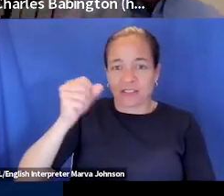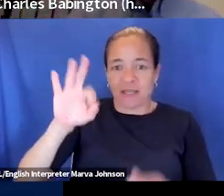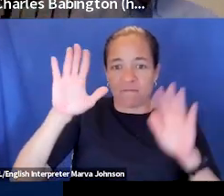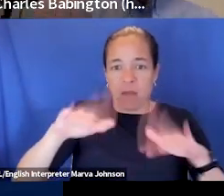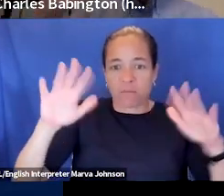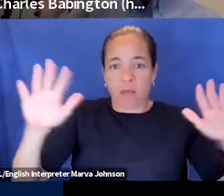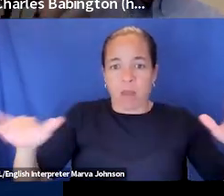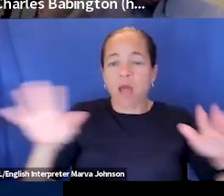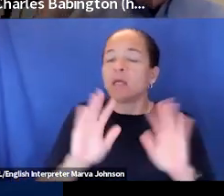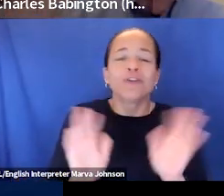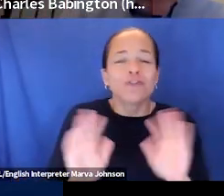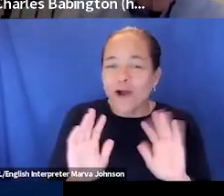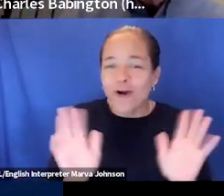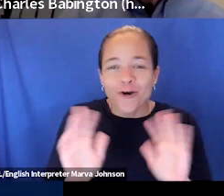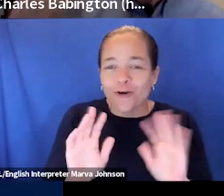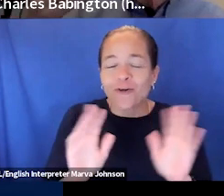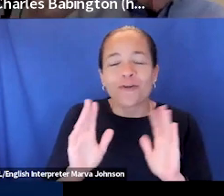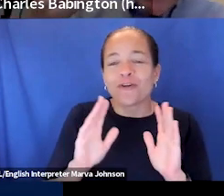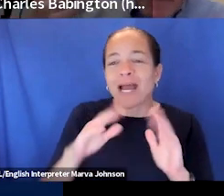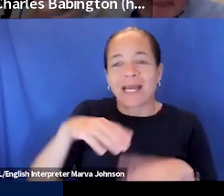top, say, here,